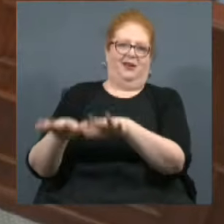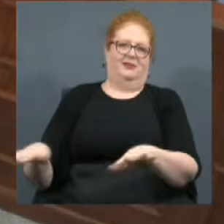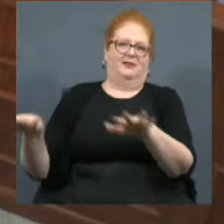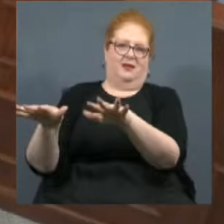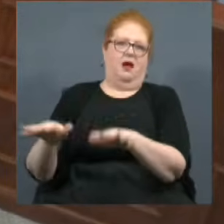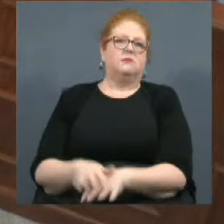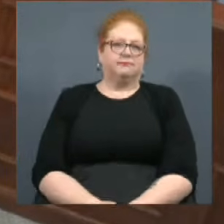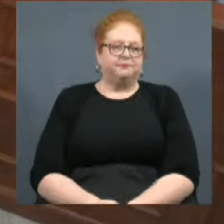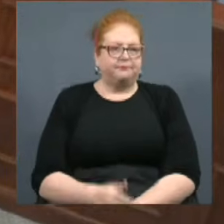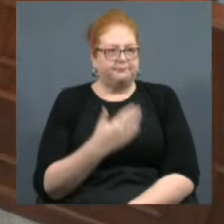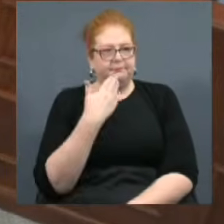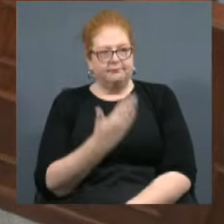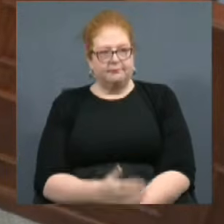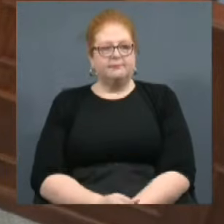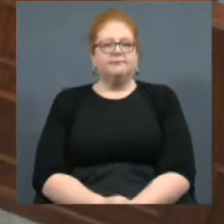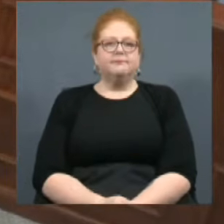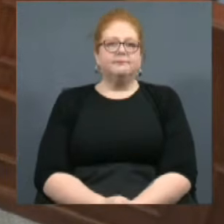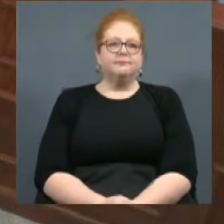you, Mayor.